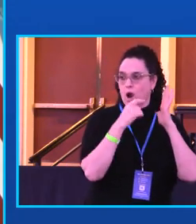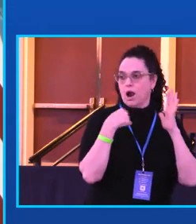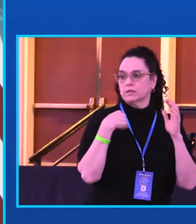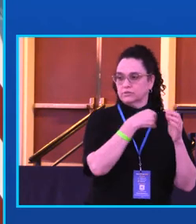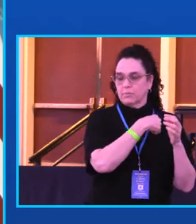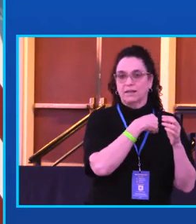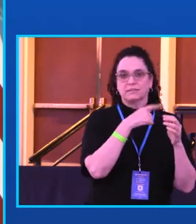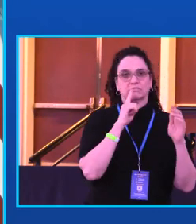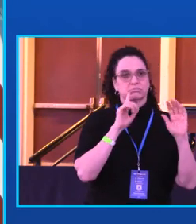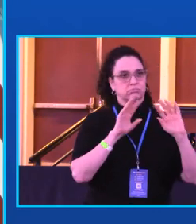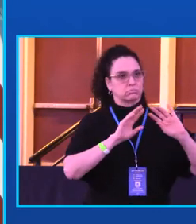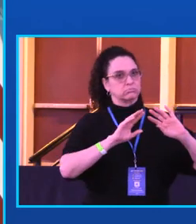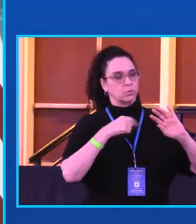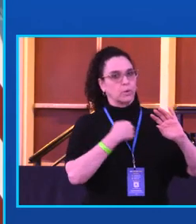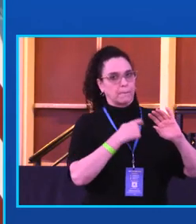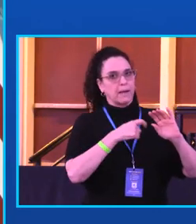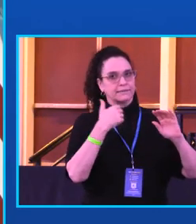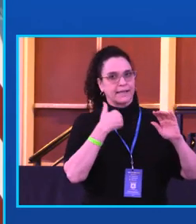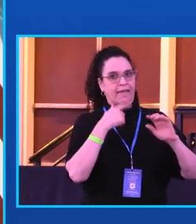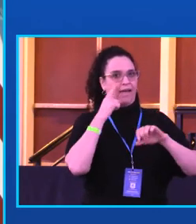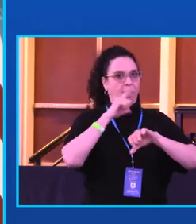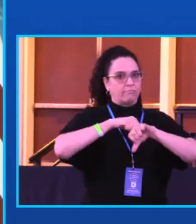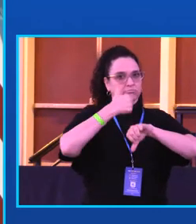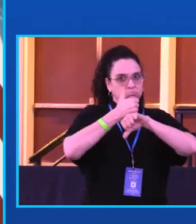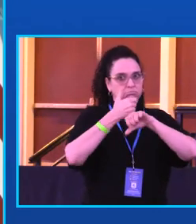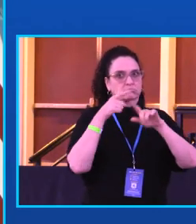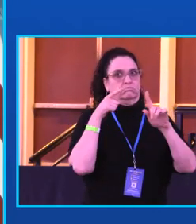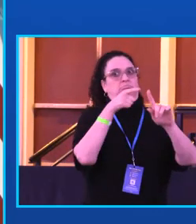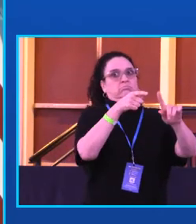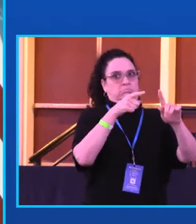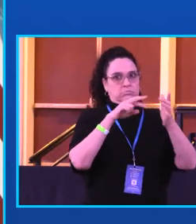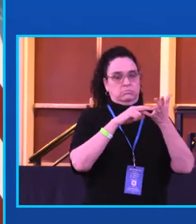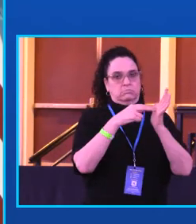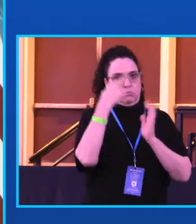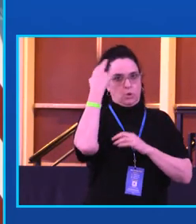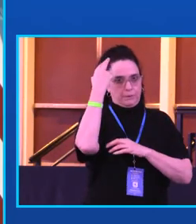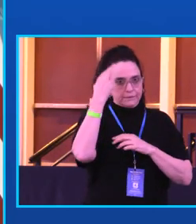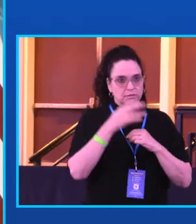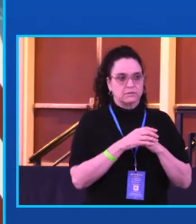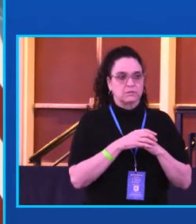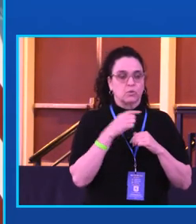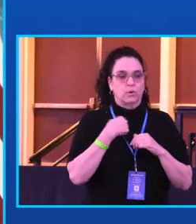clarity of purpose and a determination